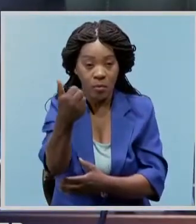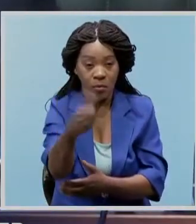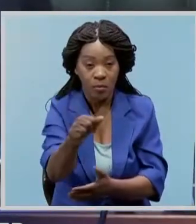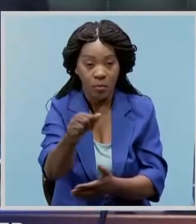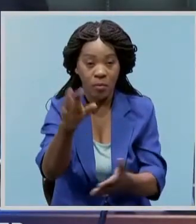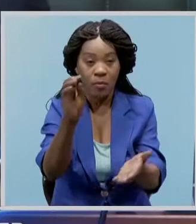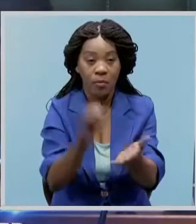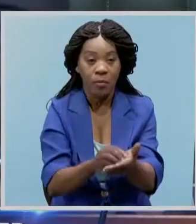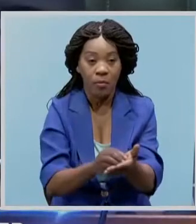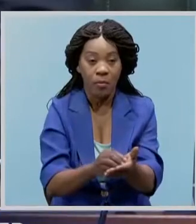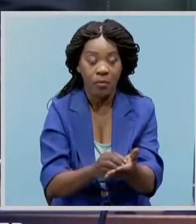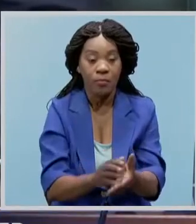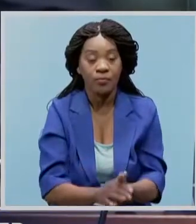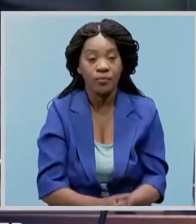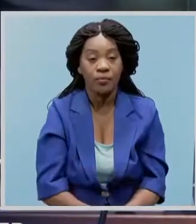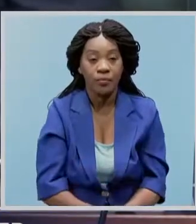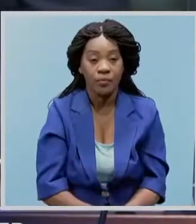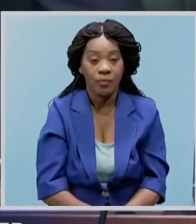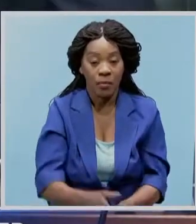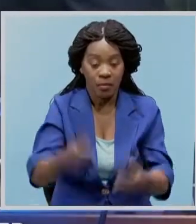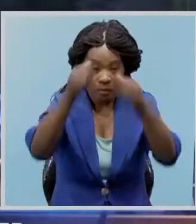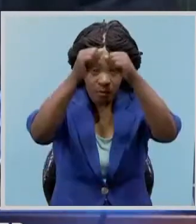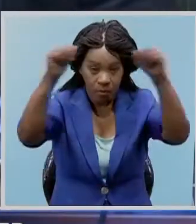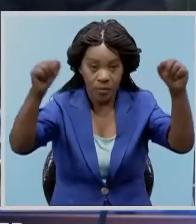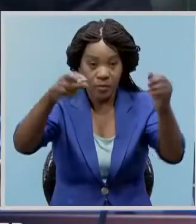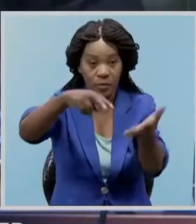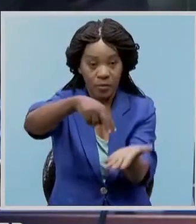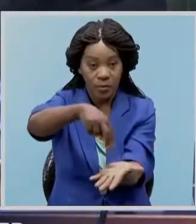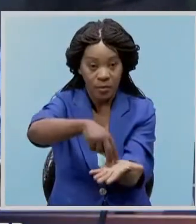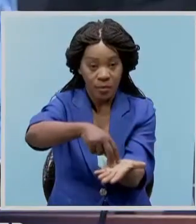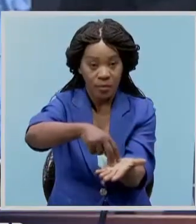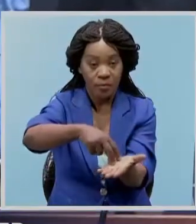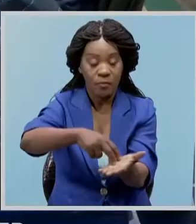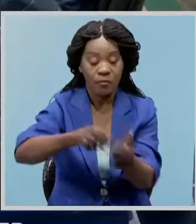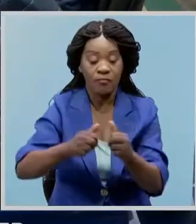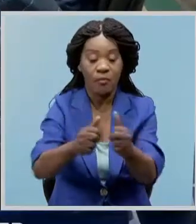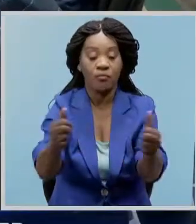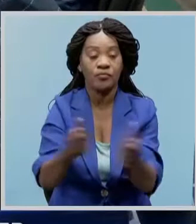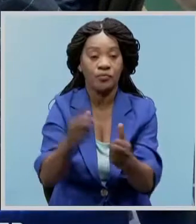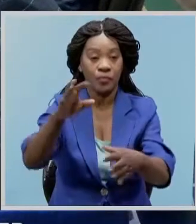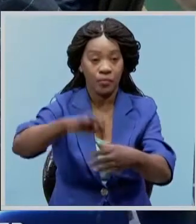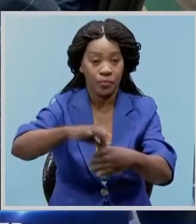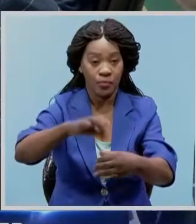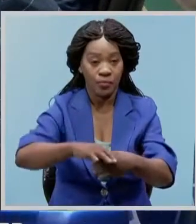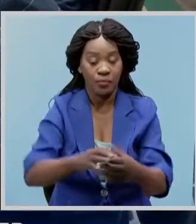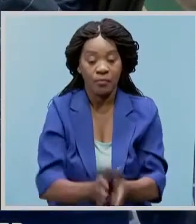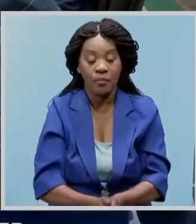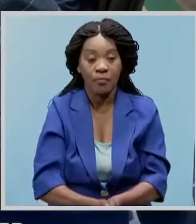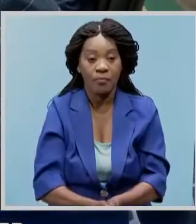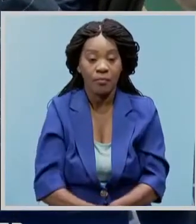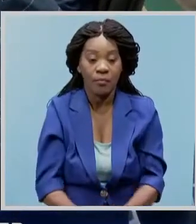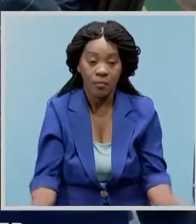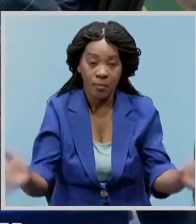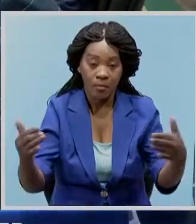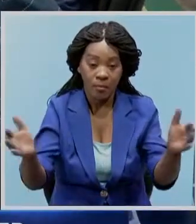610,000 per presidential candidate. She further urged the members of parliament